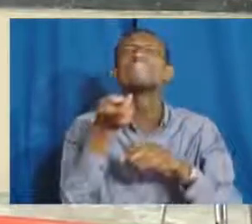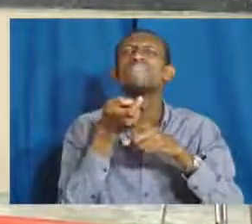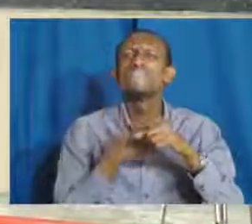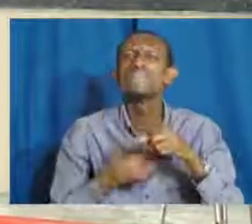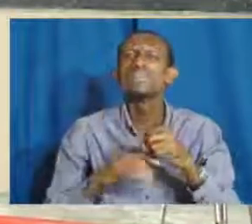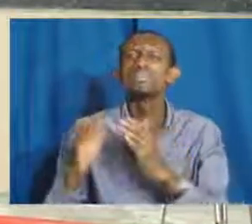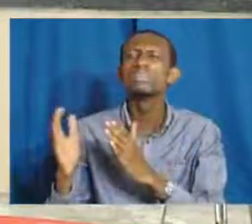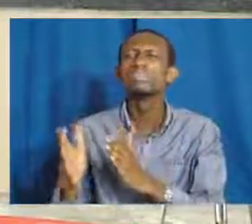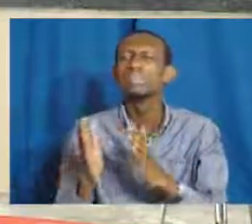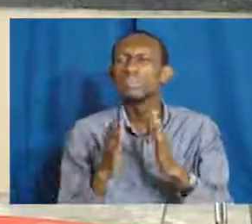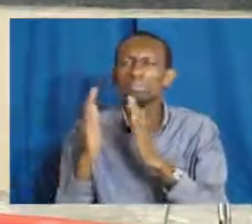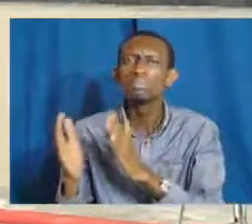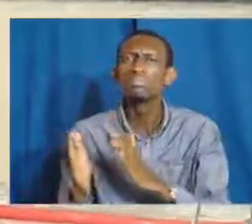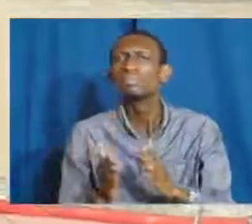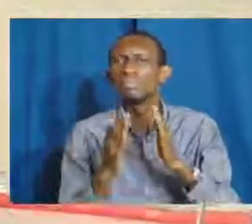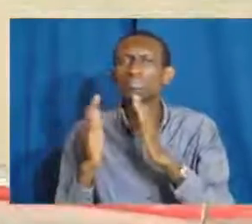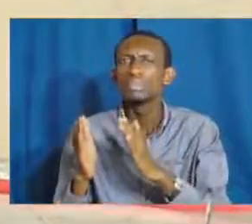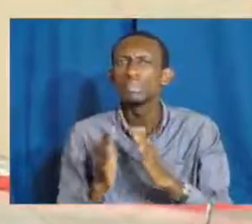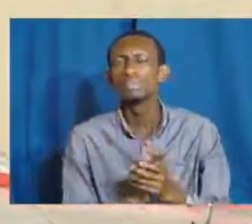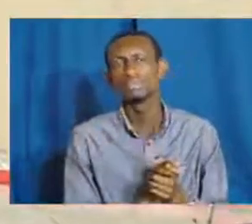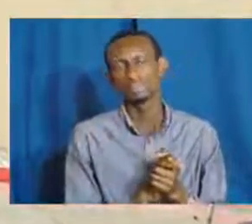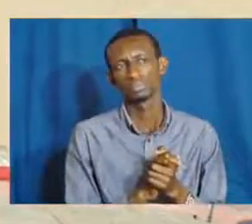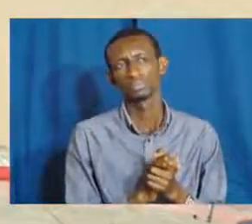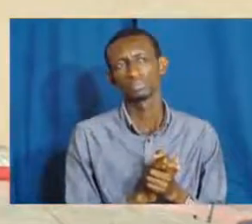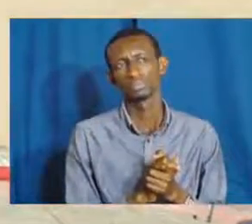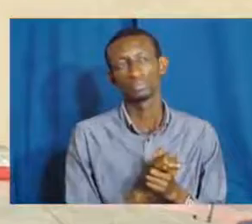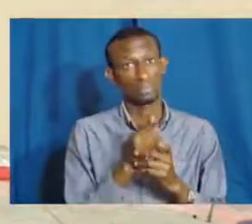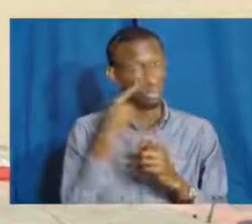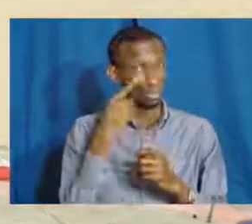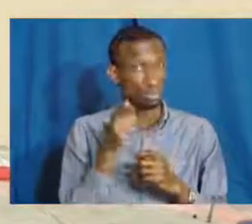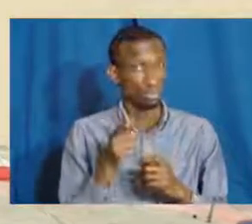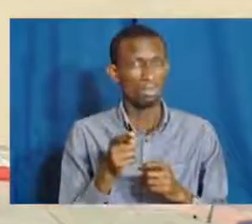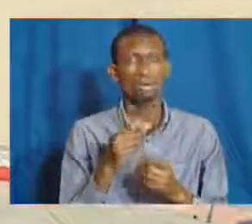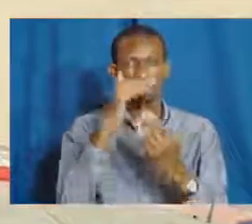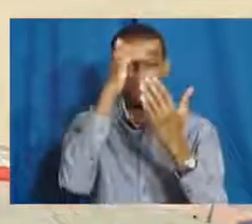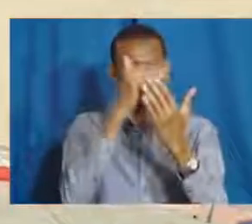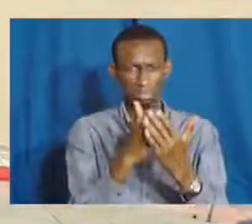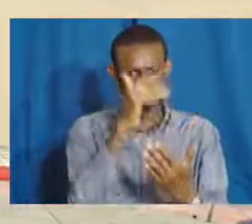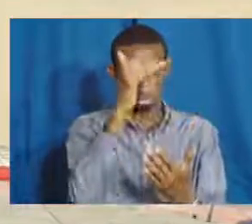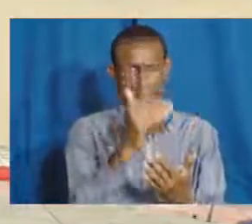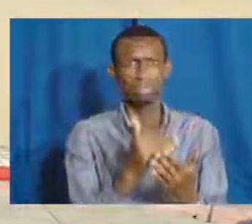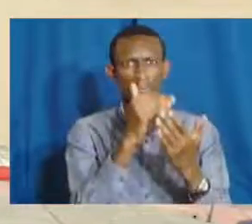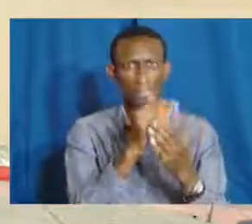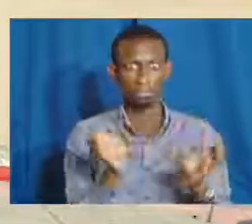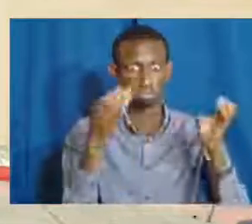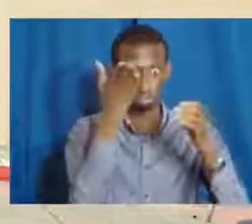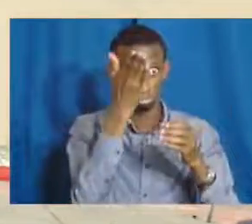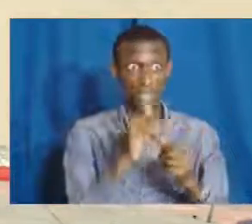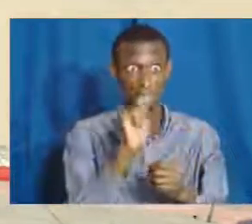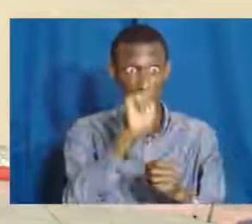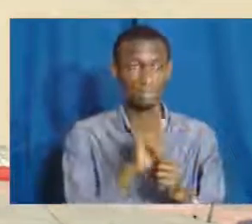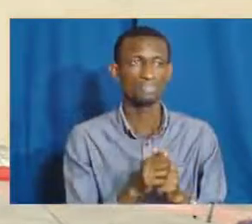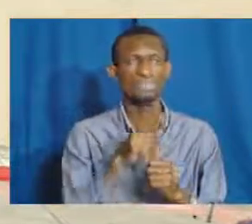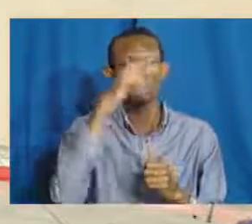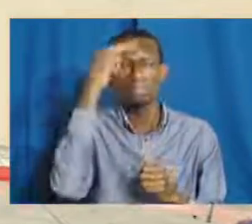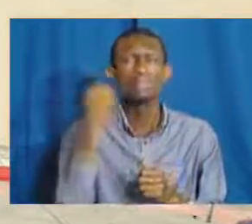electrons. When you have these elements in the S block, it means that the number of electrons in the outermost